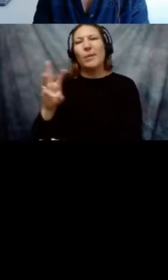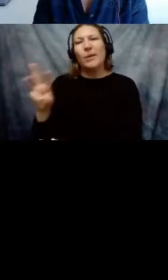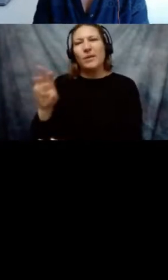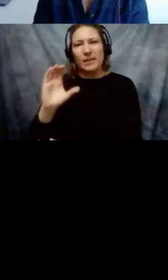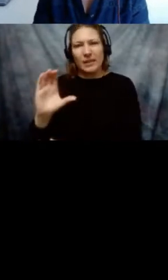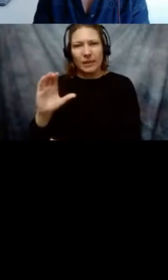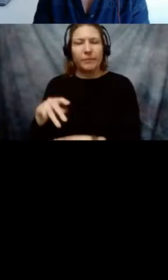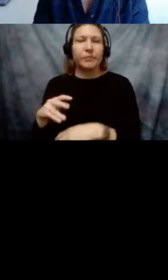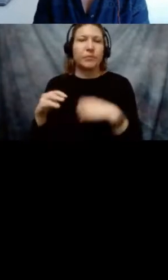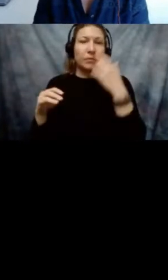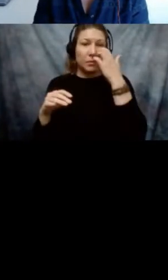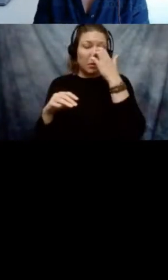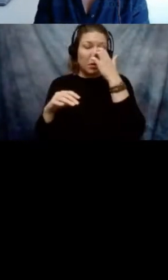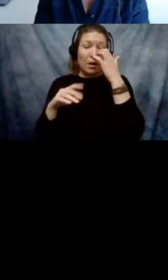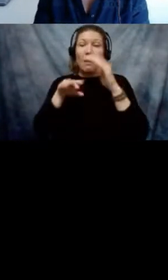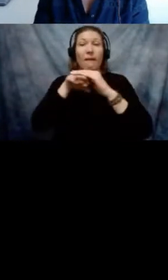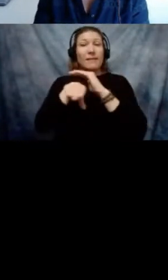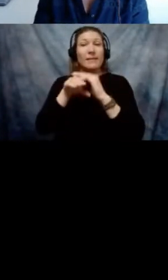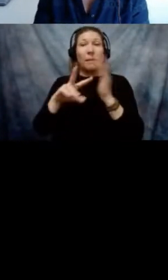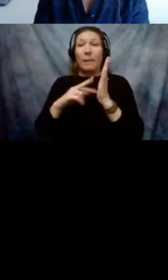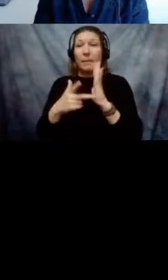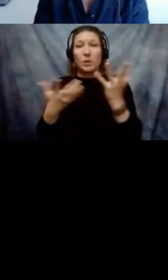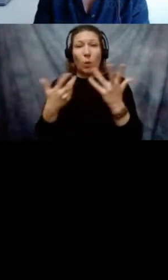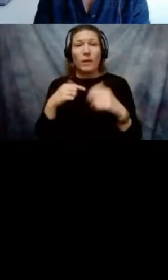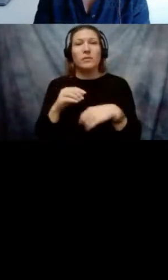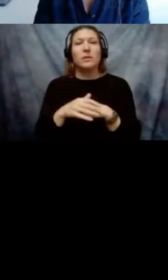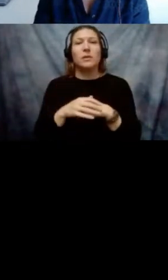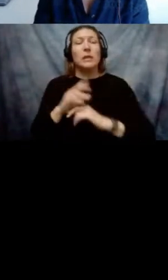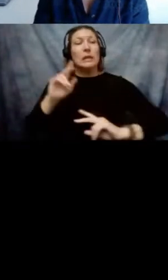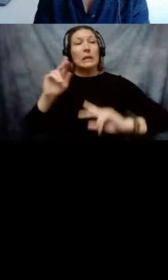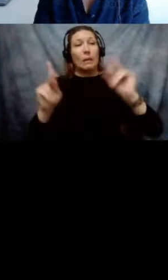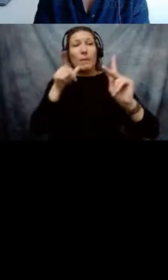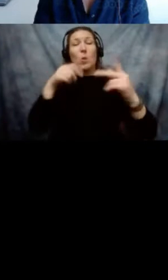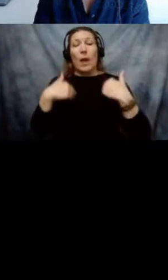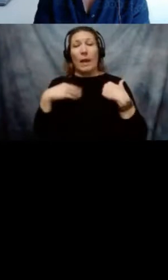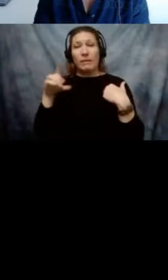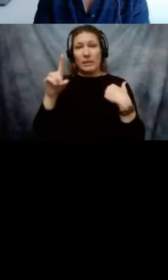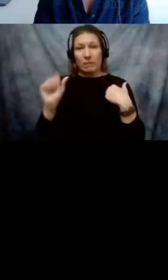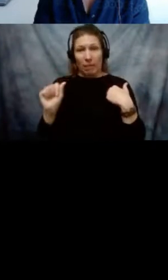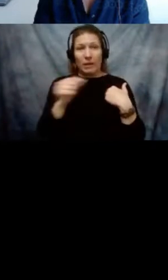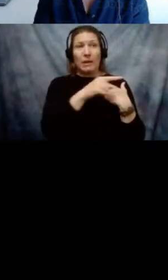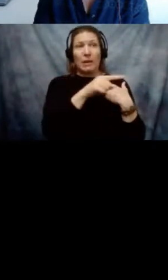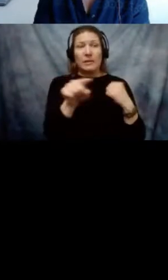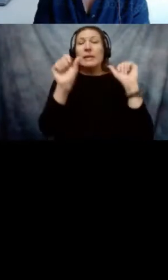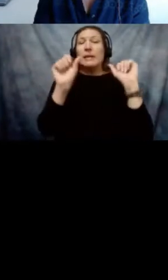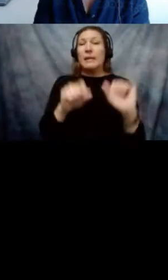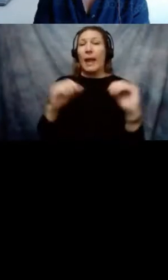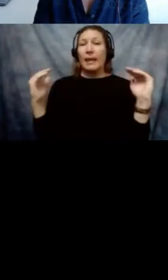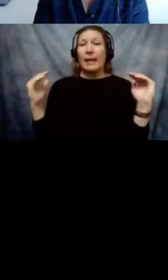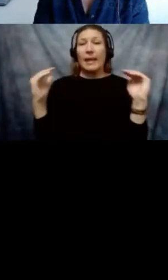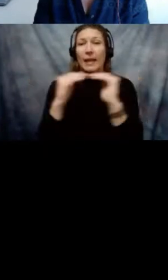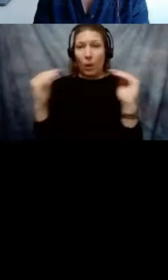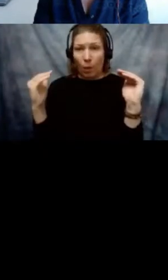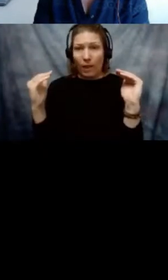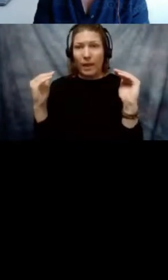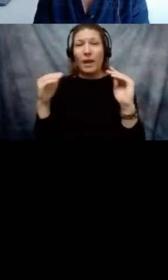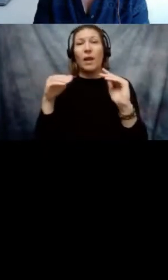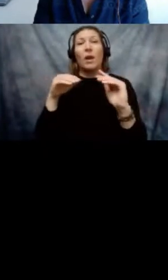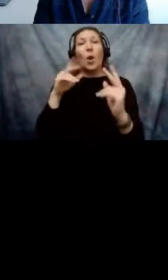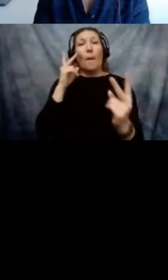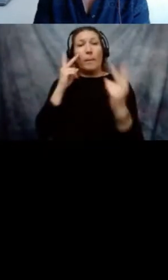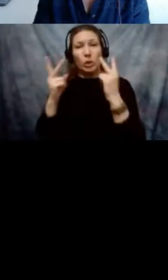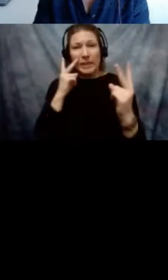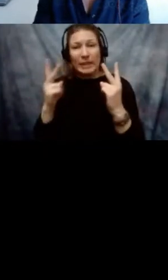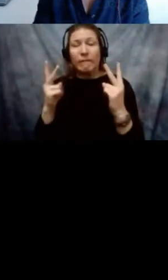means that people with disabilities can equally perceive, understand, navigate, and interact with